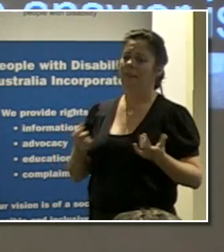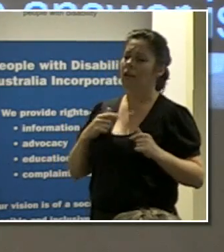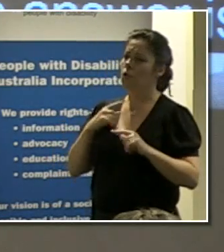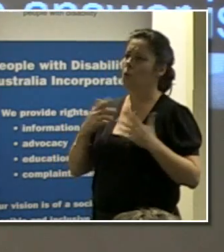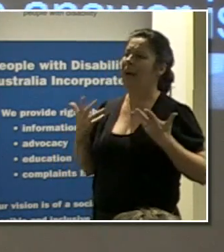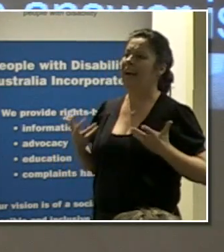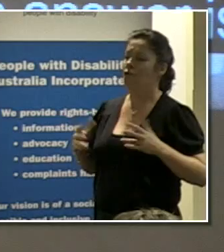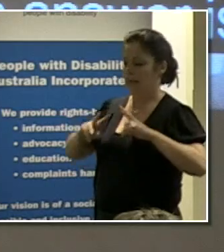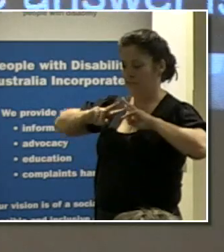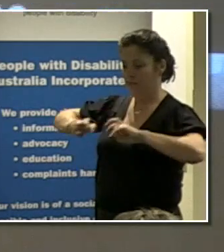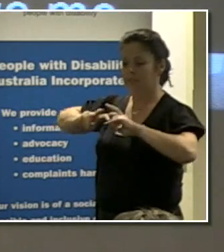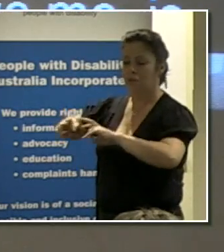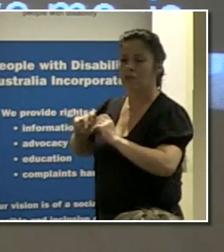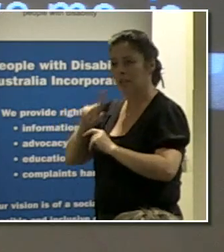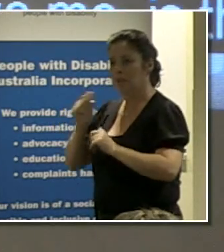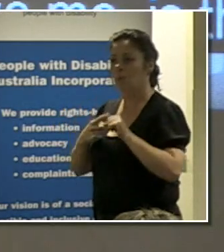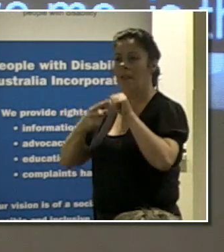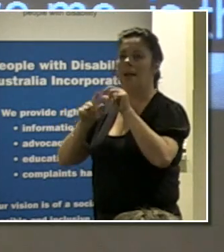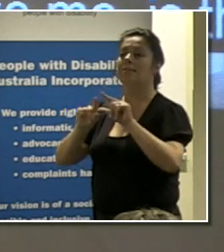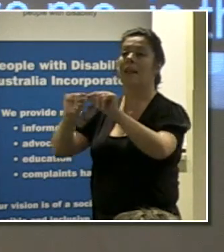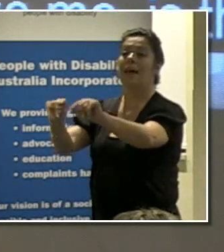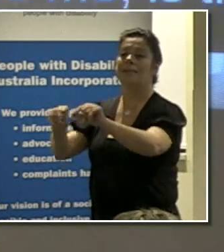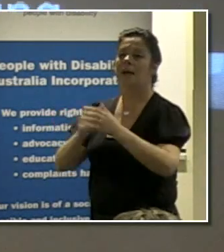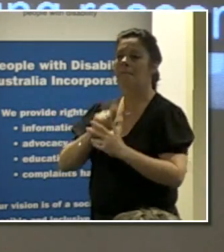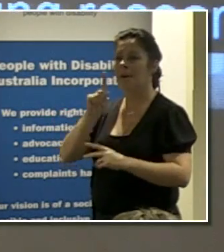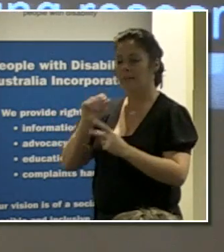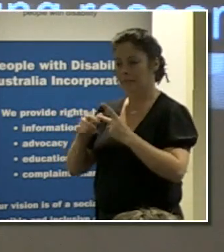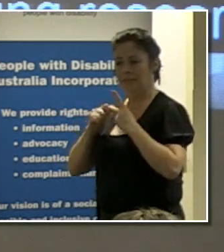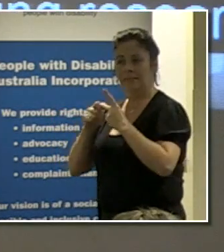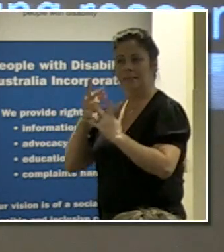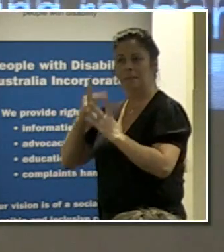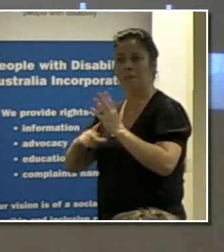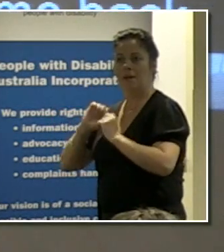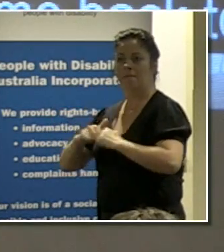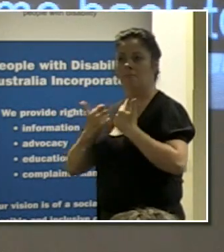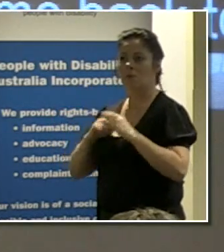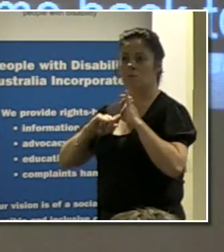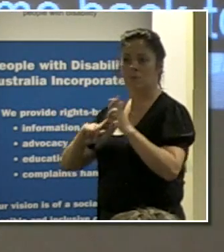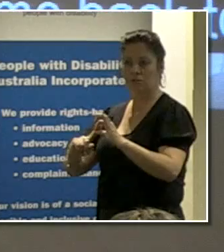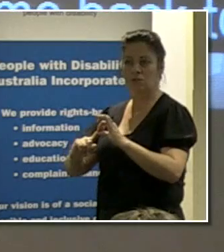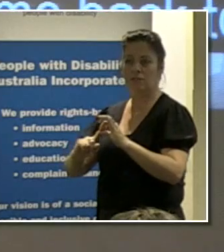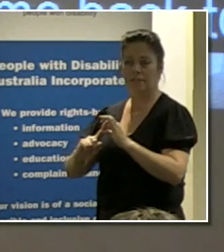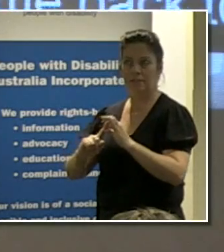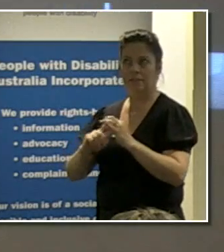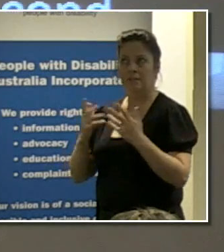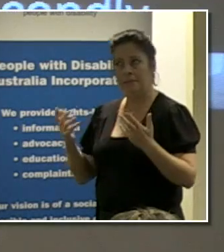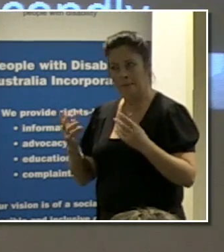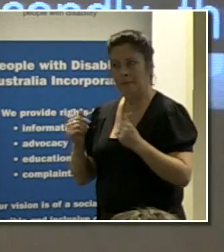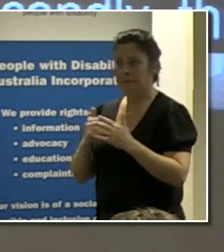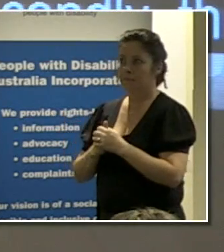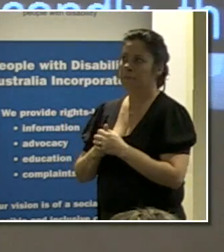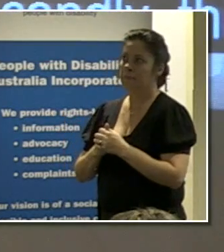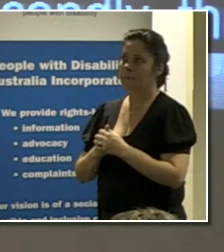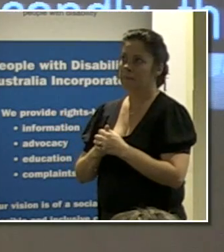and you will come back to us at some stage. But and a second part to that, if you like, is this issue around the